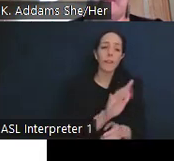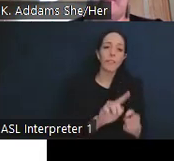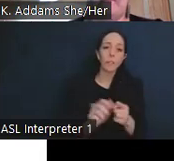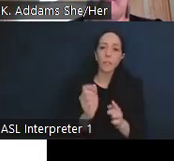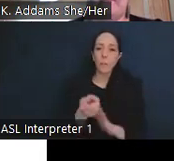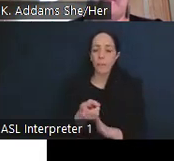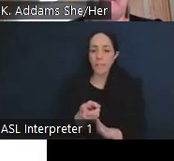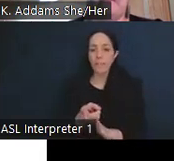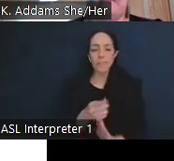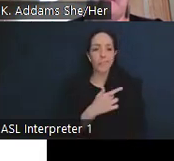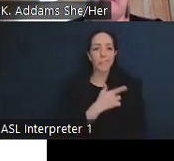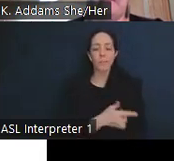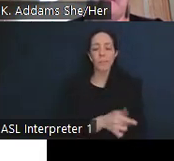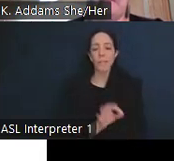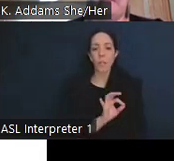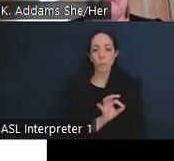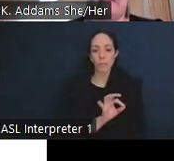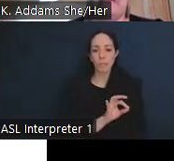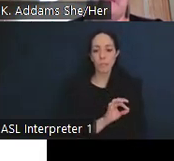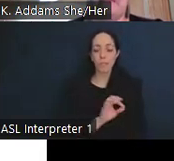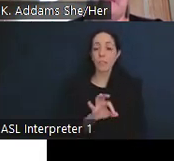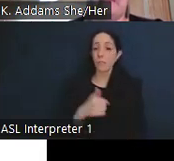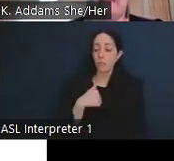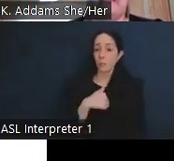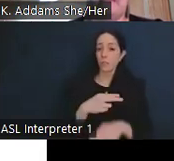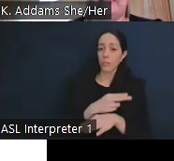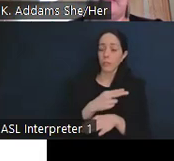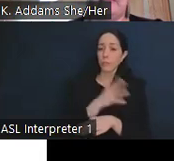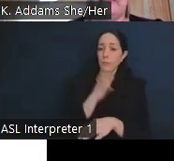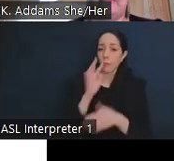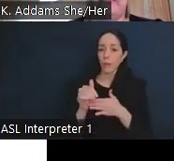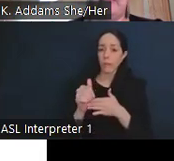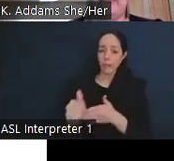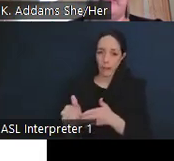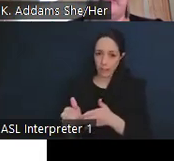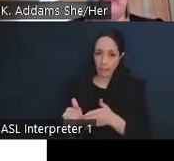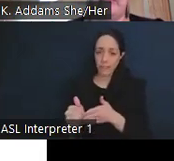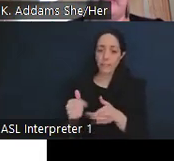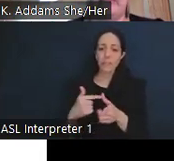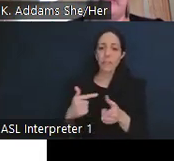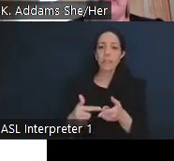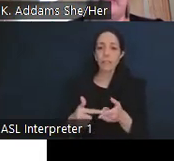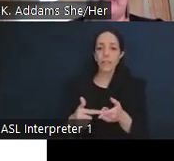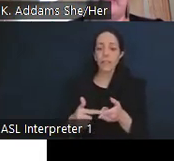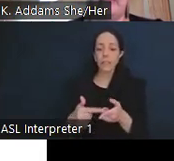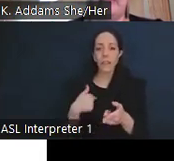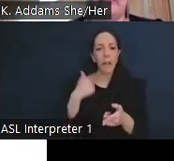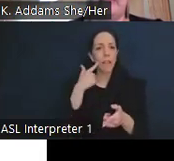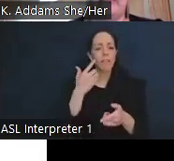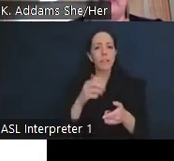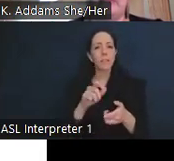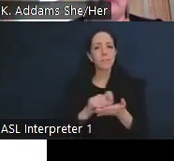minimis. And if we are using this as guidance, then I think writing a brief email